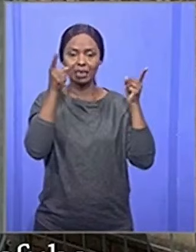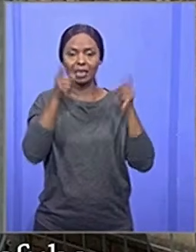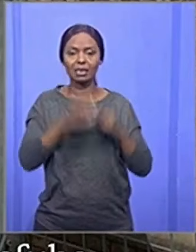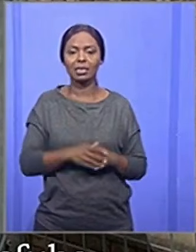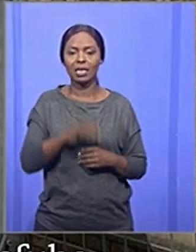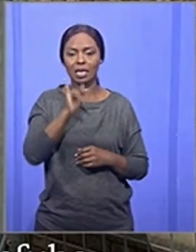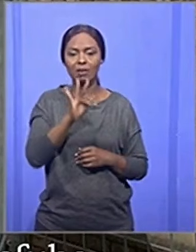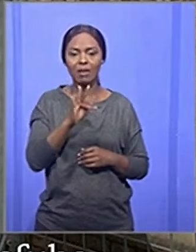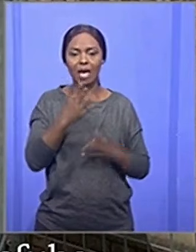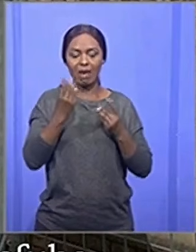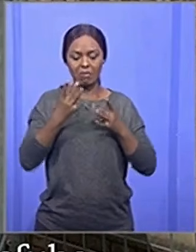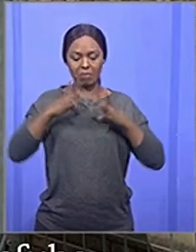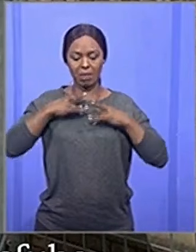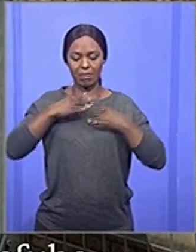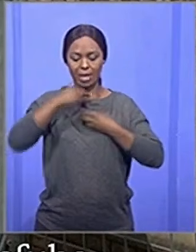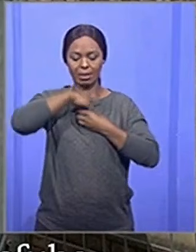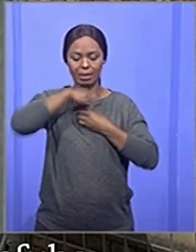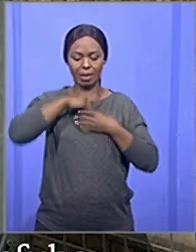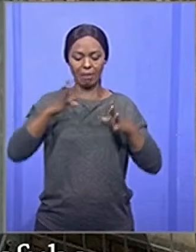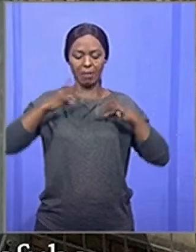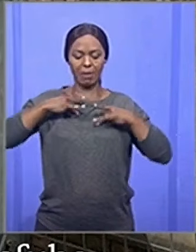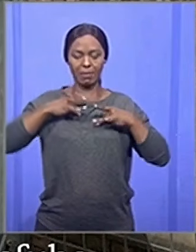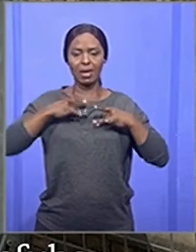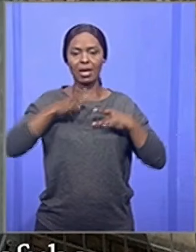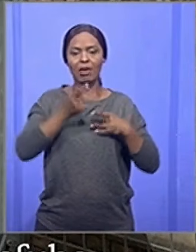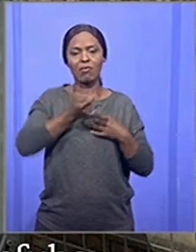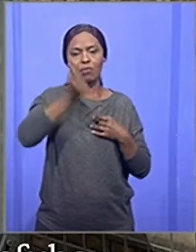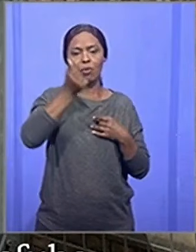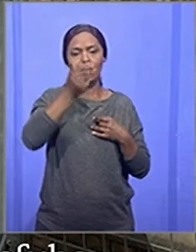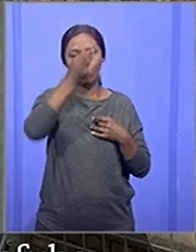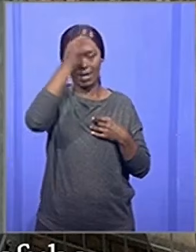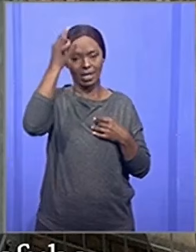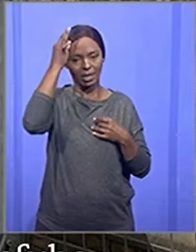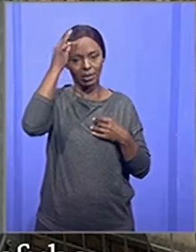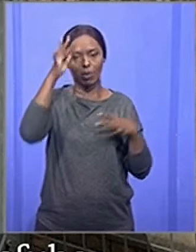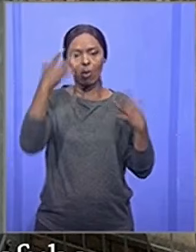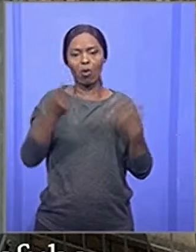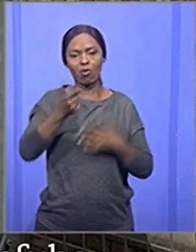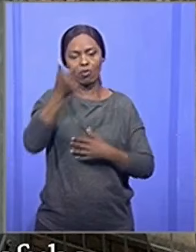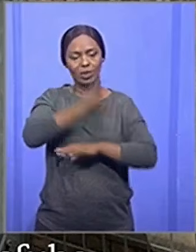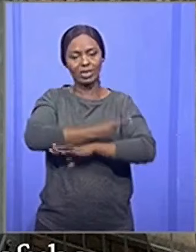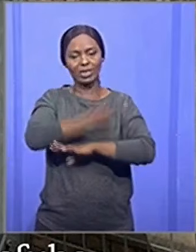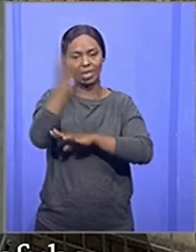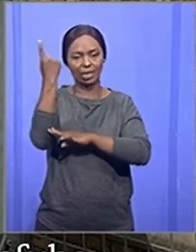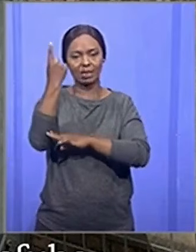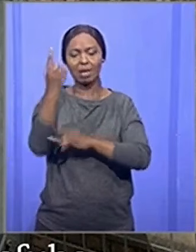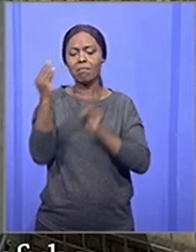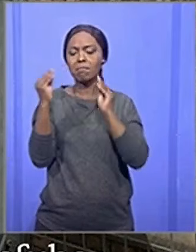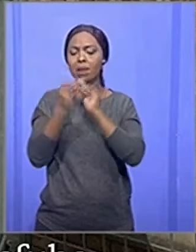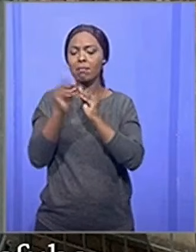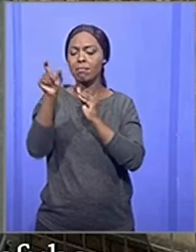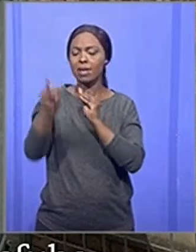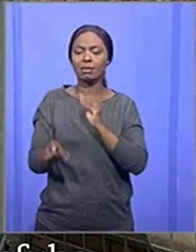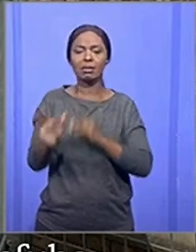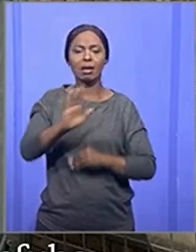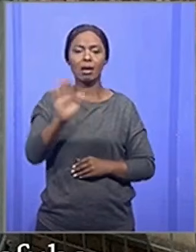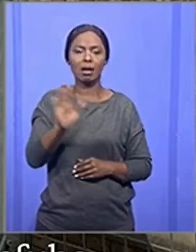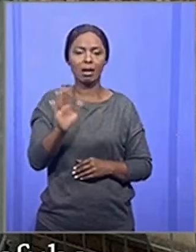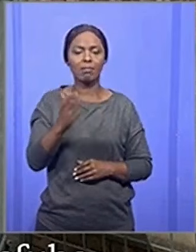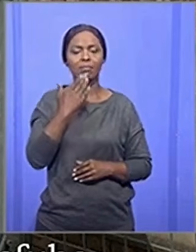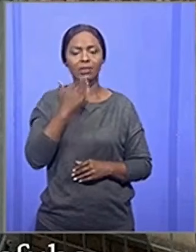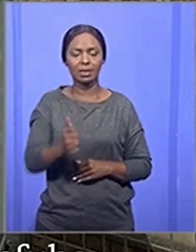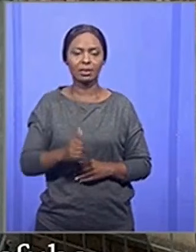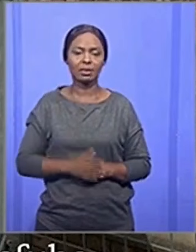there are those symptoms, let's, for some few minutes or some few days, don't do it. We are